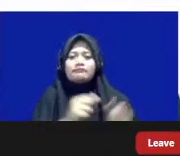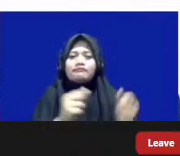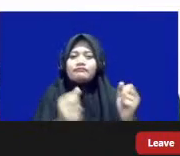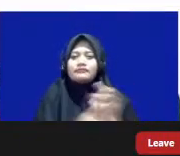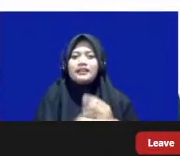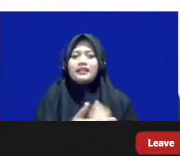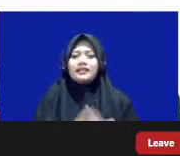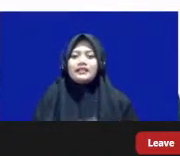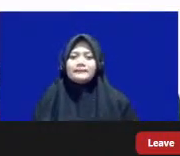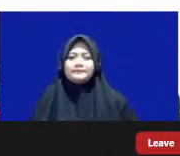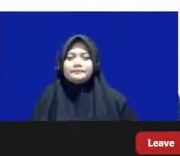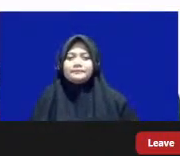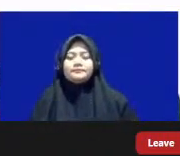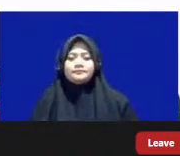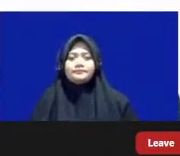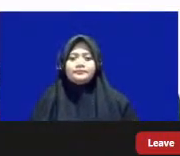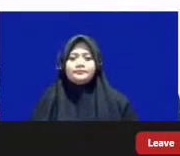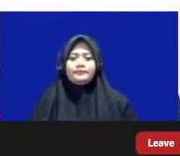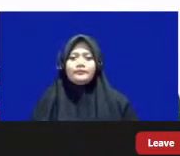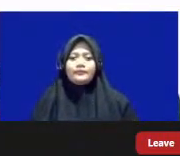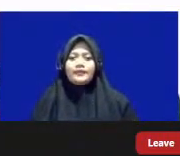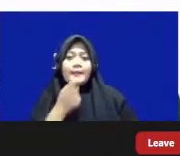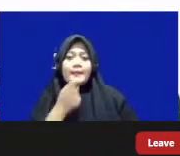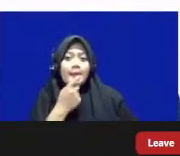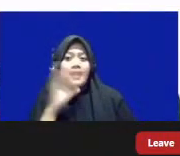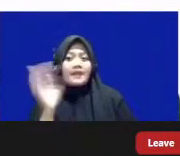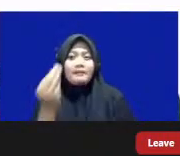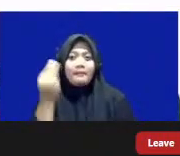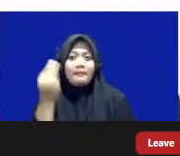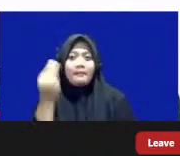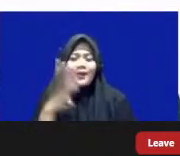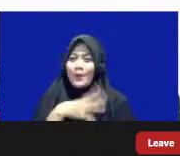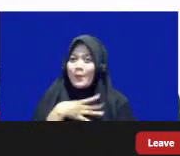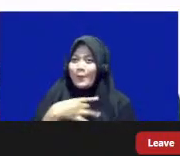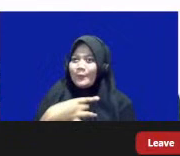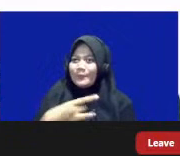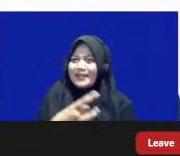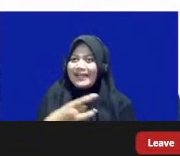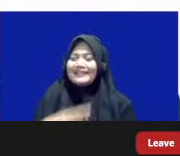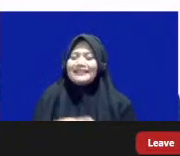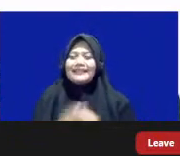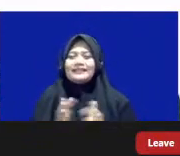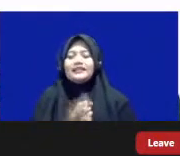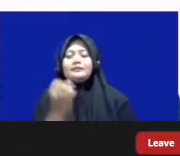interesting, and leaderships, where in some places